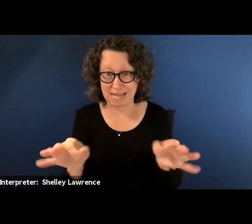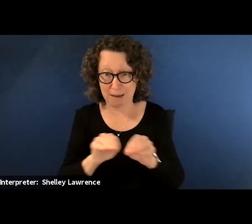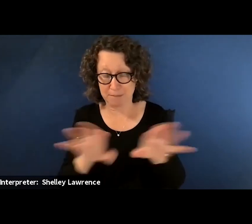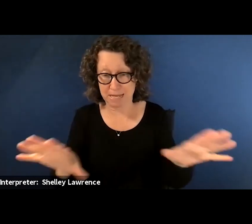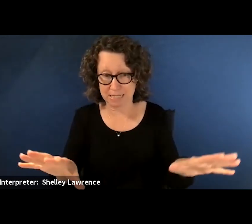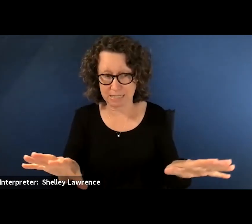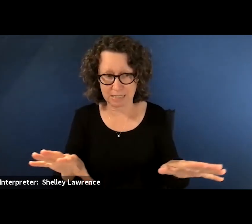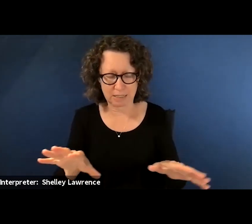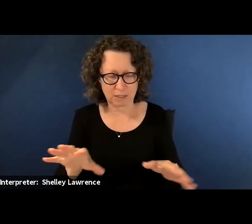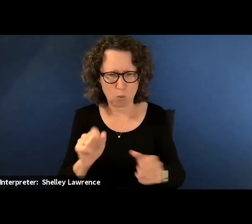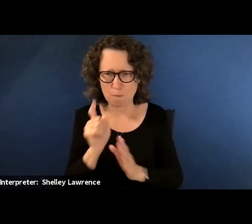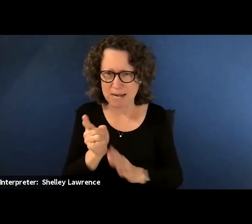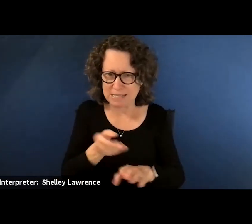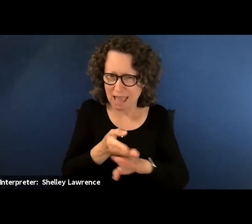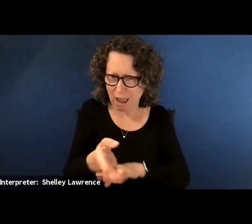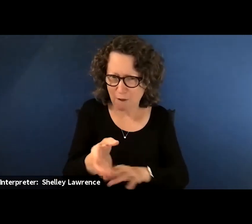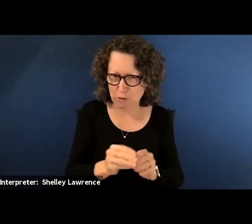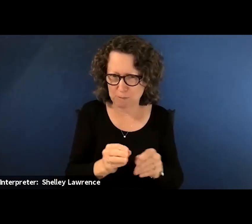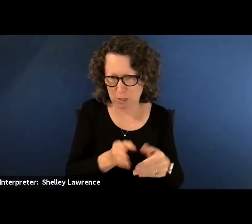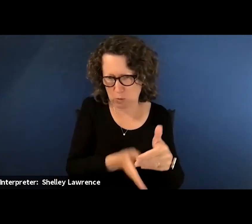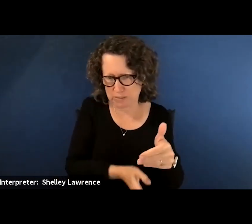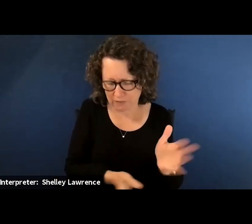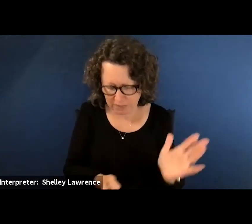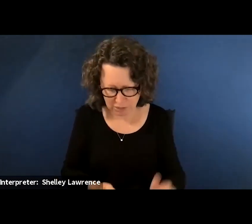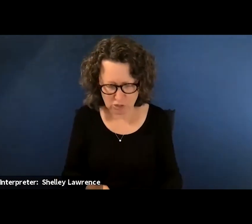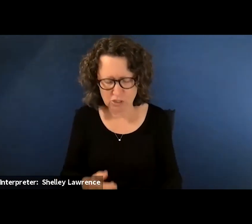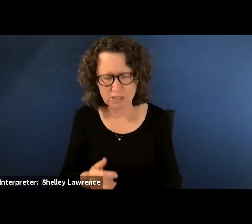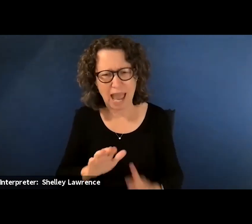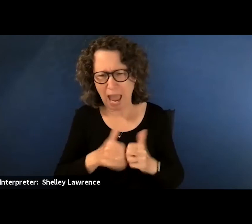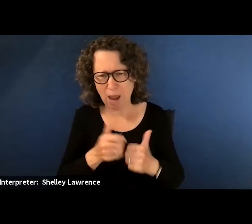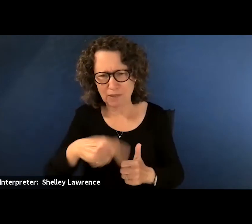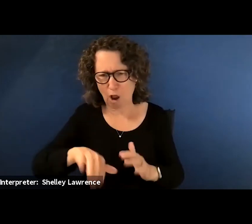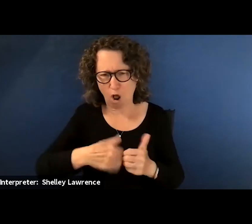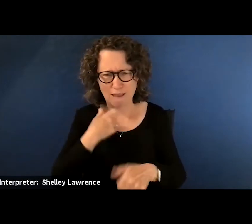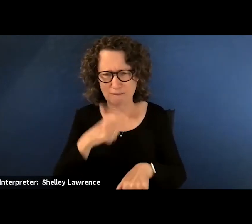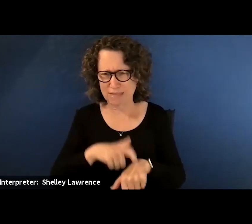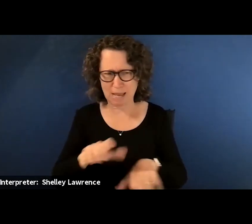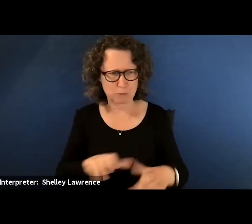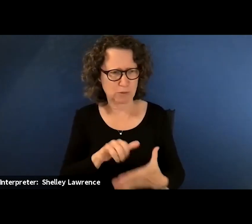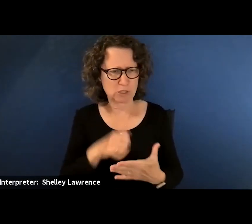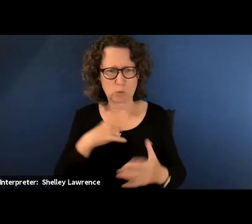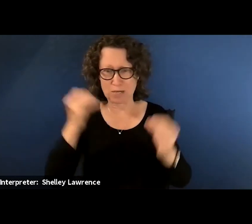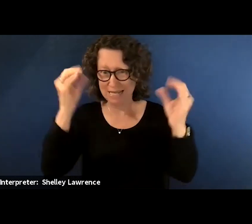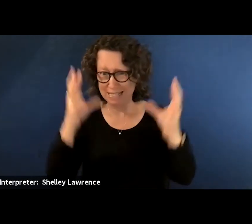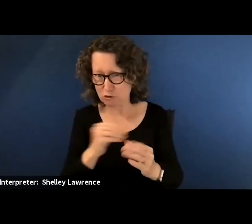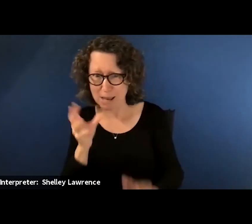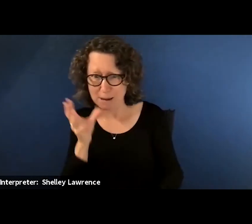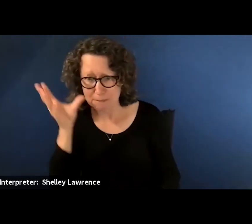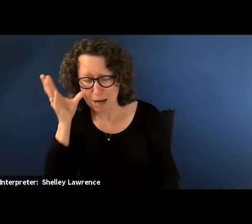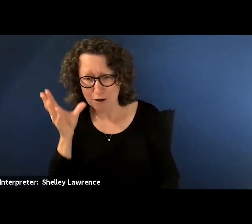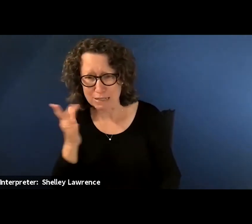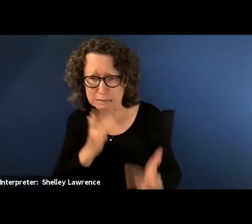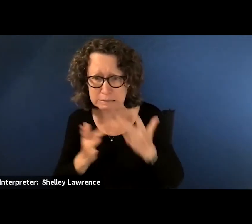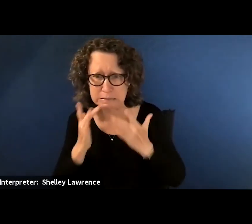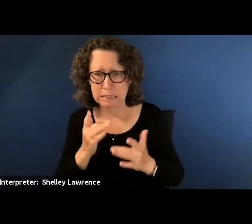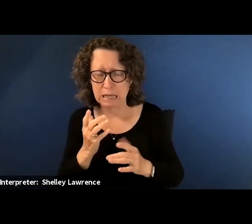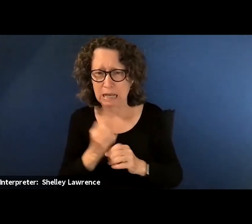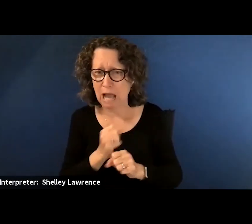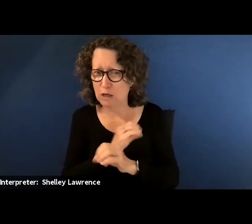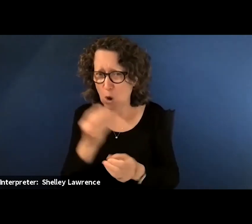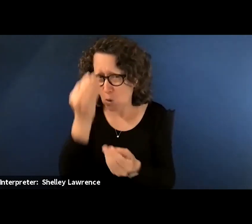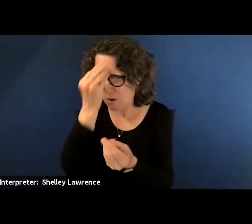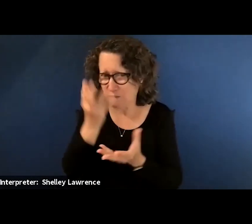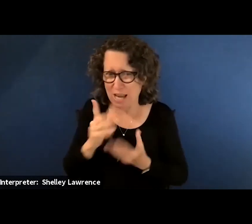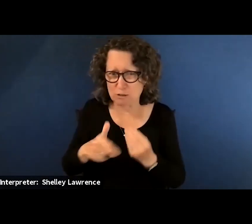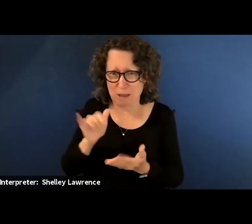Square minutes after the meeting was concluded. How did they all have the time to do this when teachers and parents barely got any ahead notification